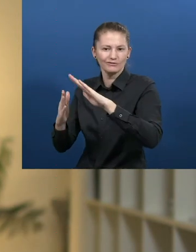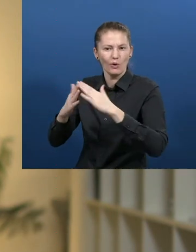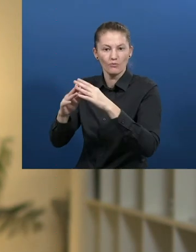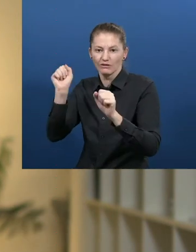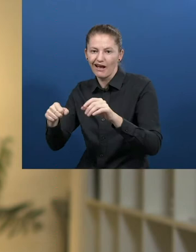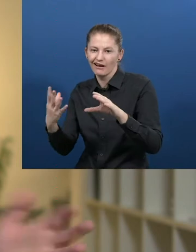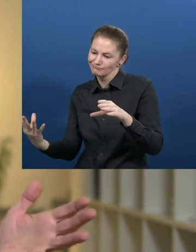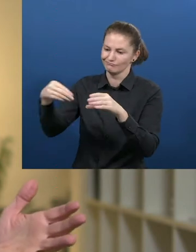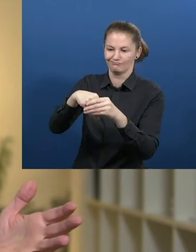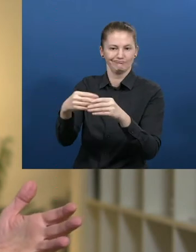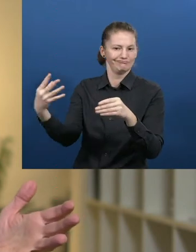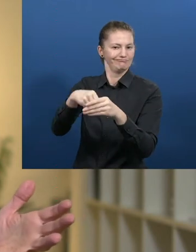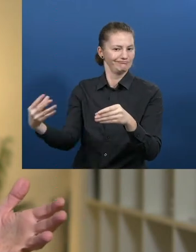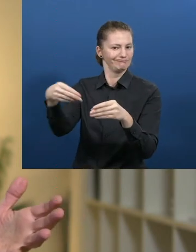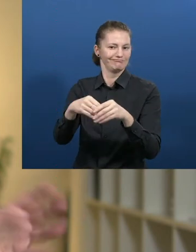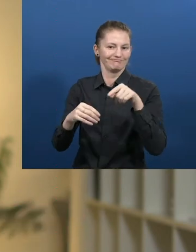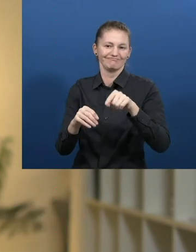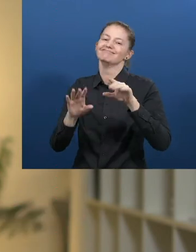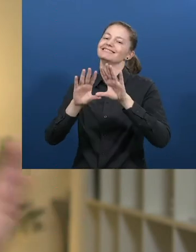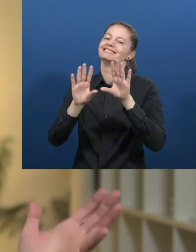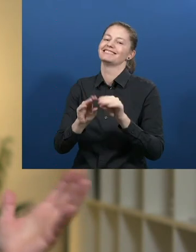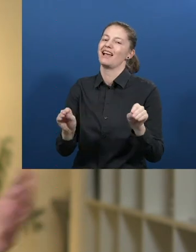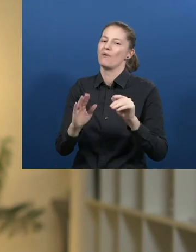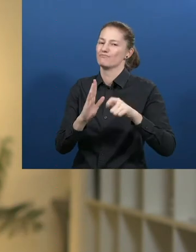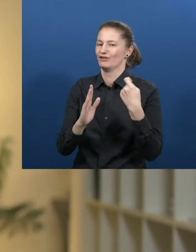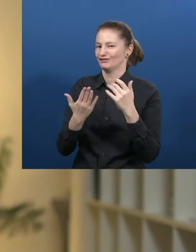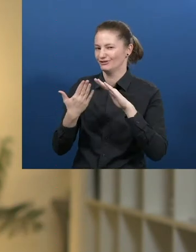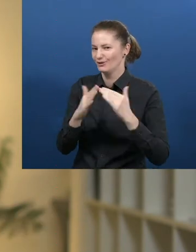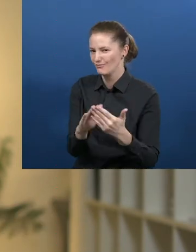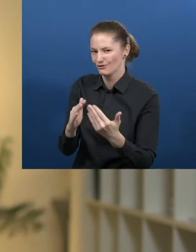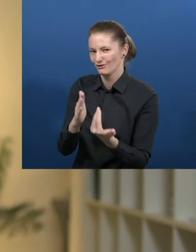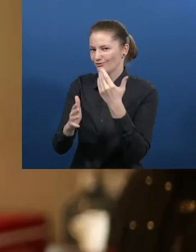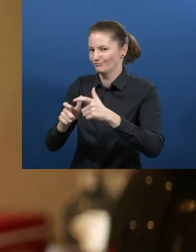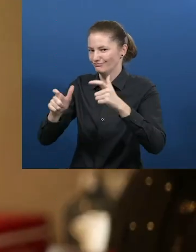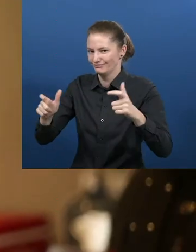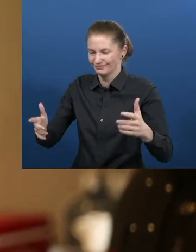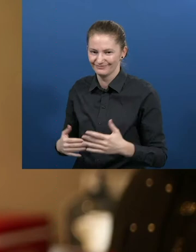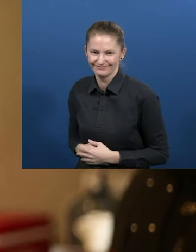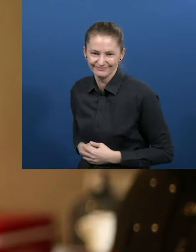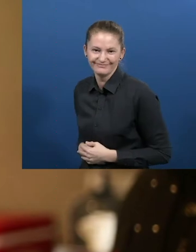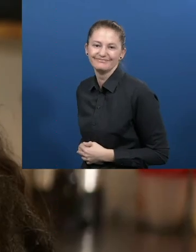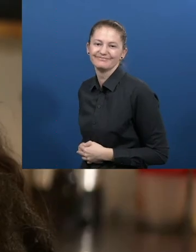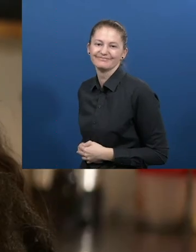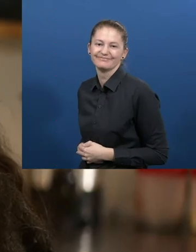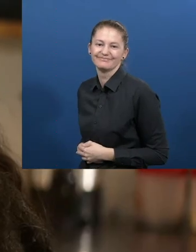and to do this work for the big Zero Project community.